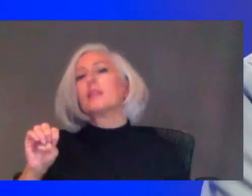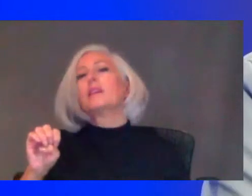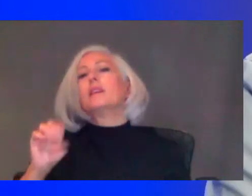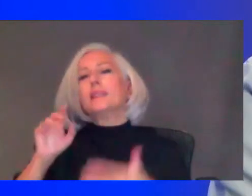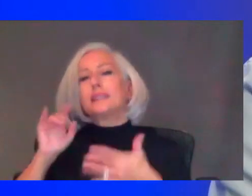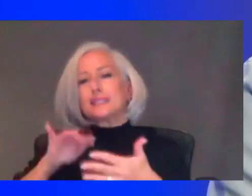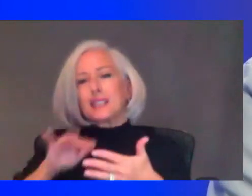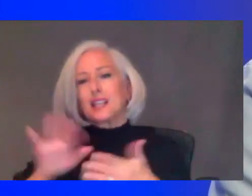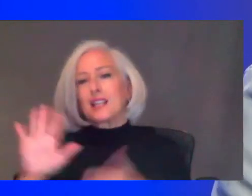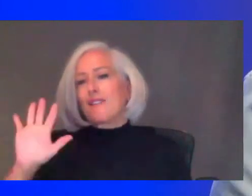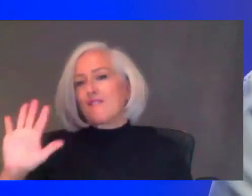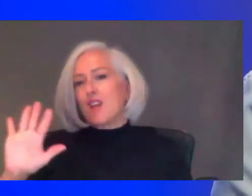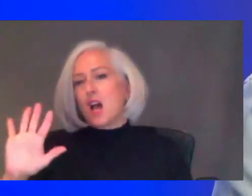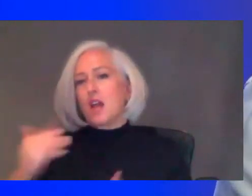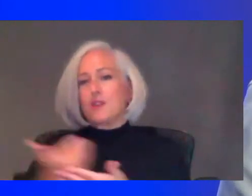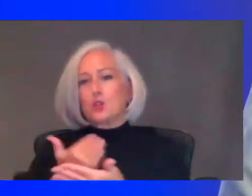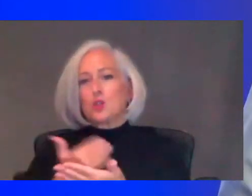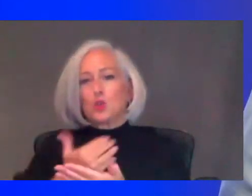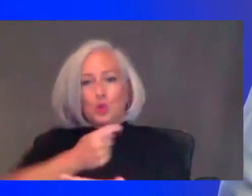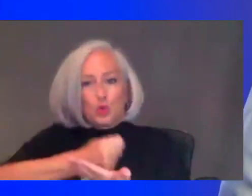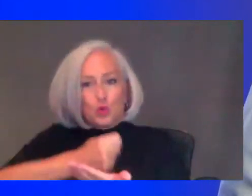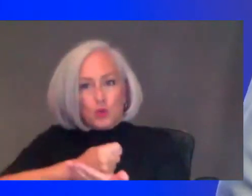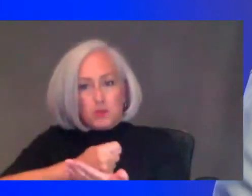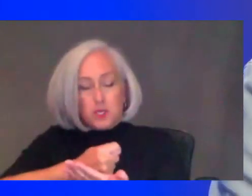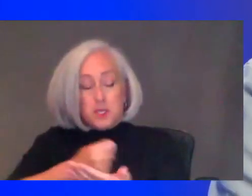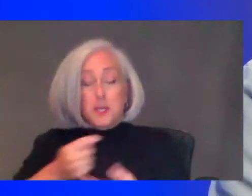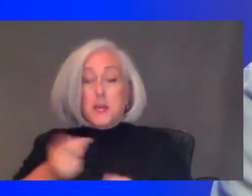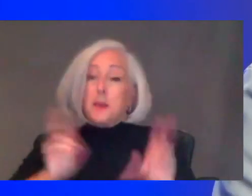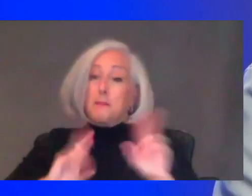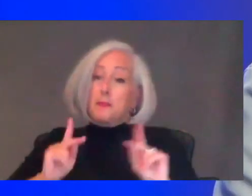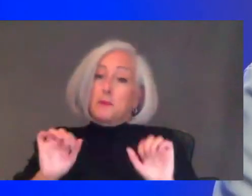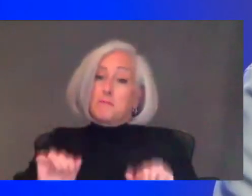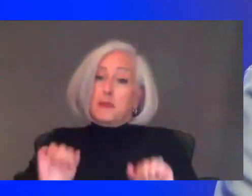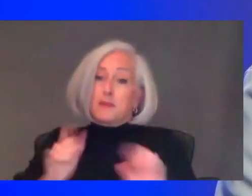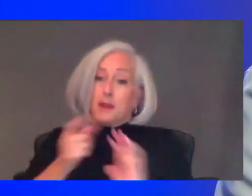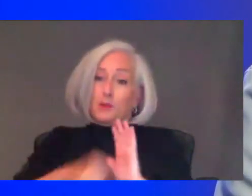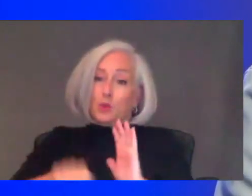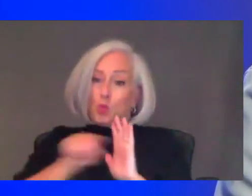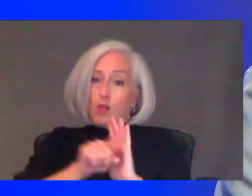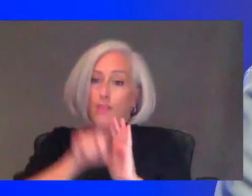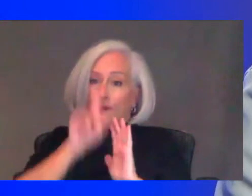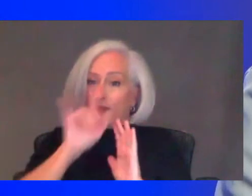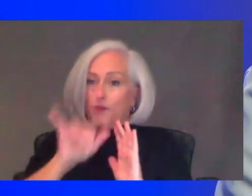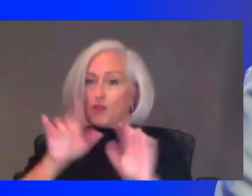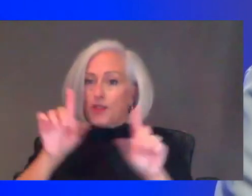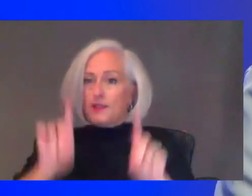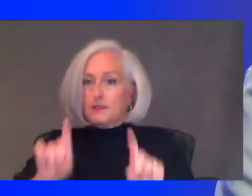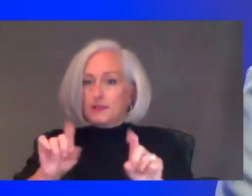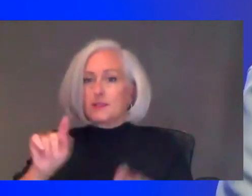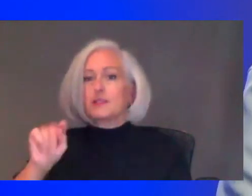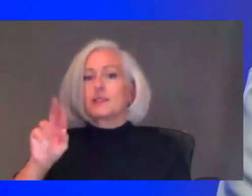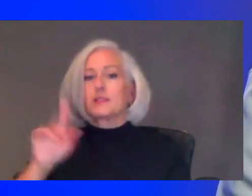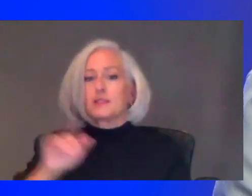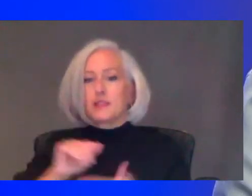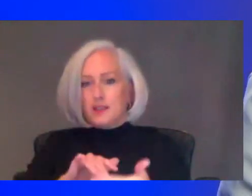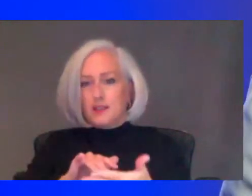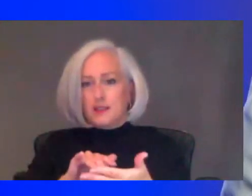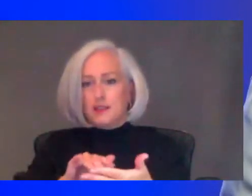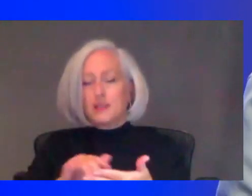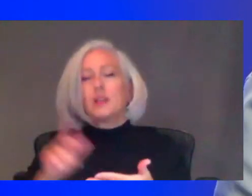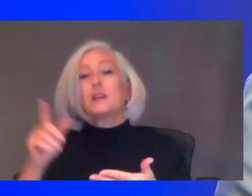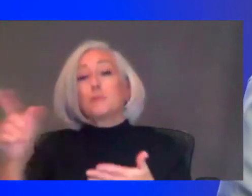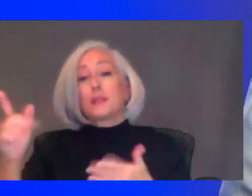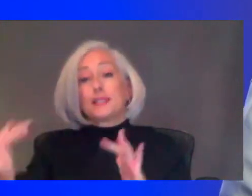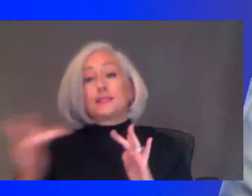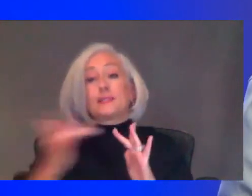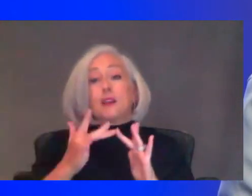into. We're not stopping what your doctor is giving you. We are adding to that therapy in order to figure out what can work, what's